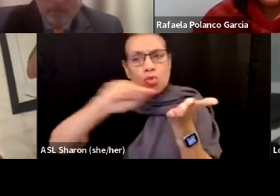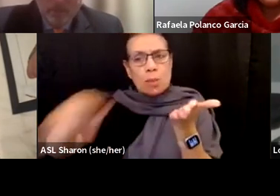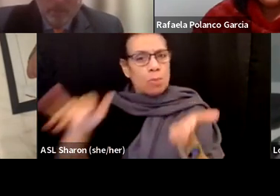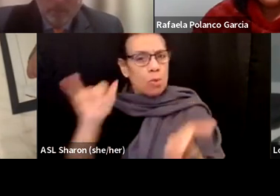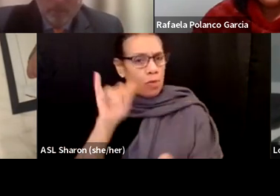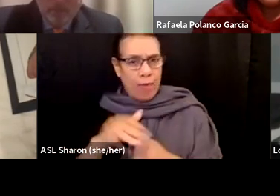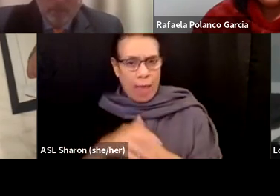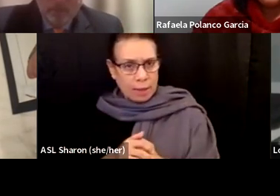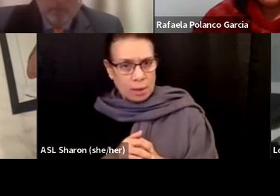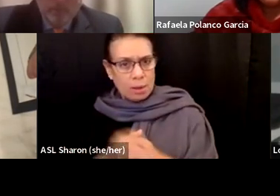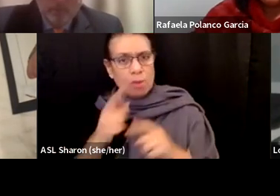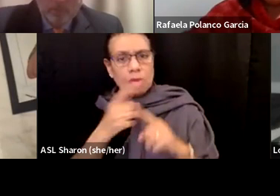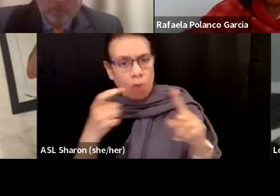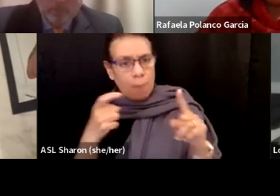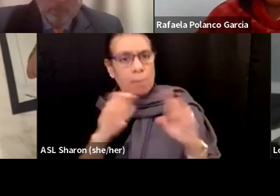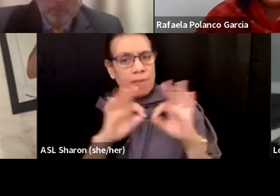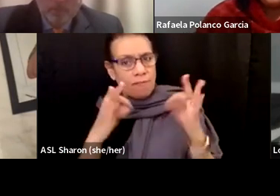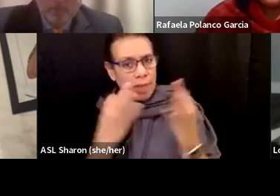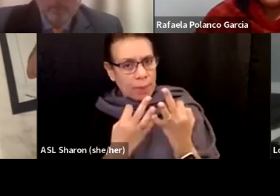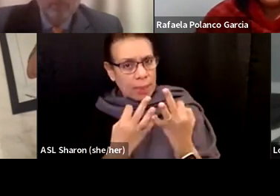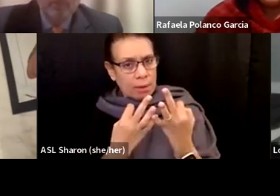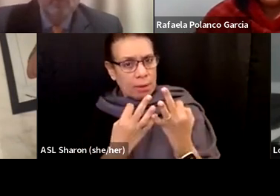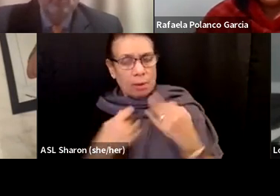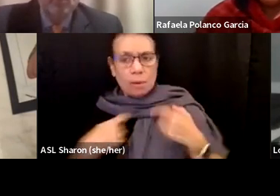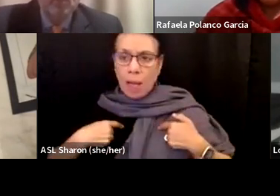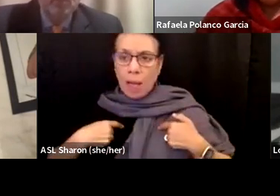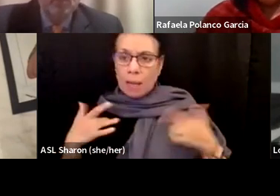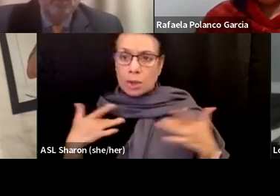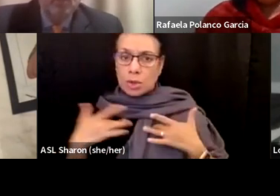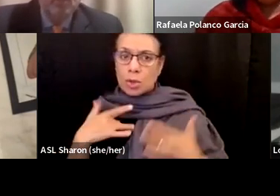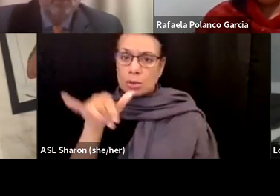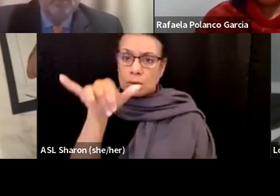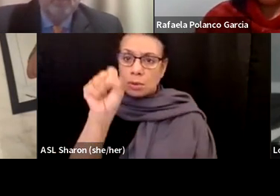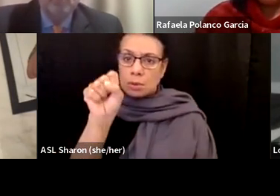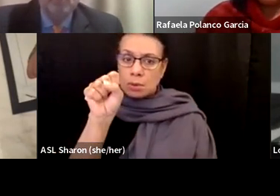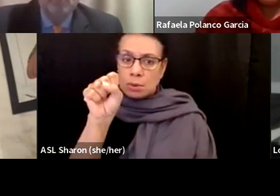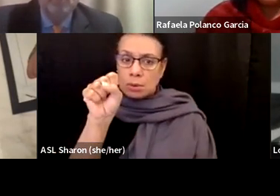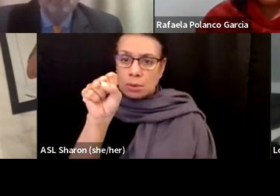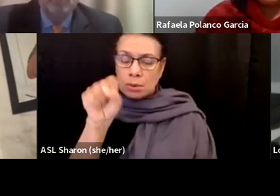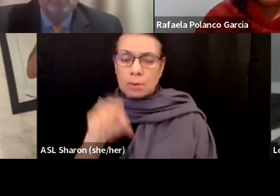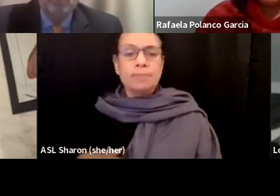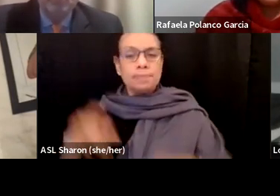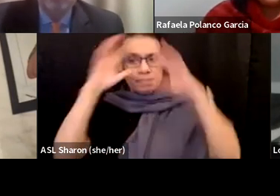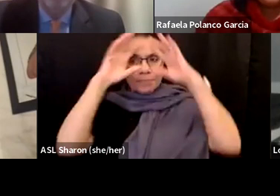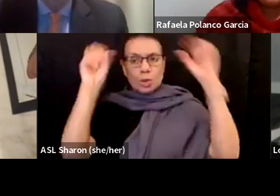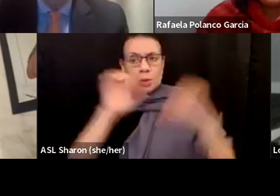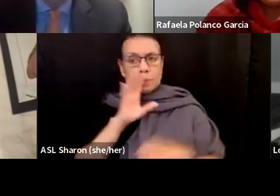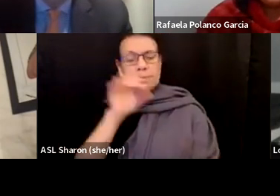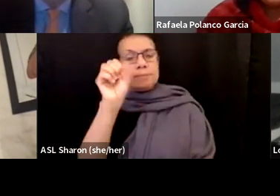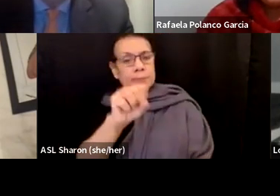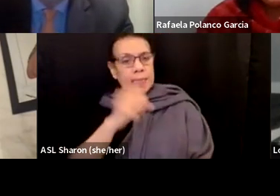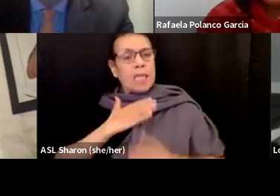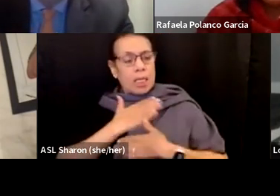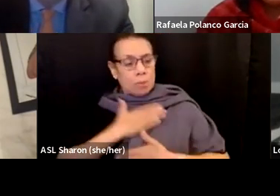from the families it is a top concern for me i appreciate that we did have